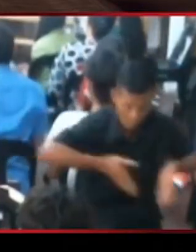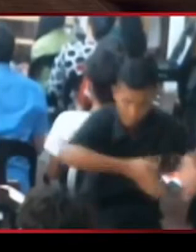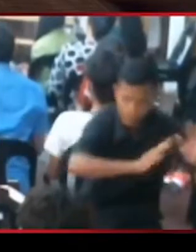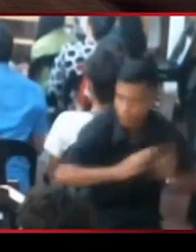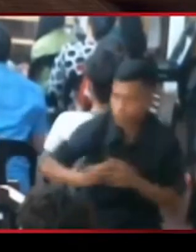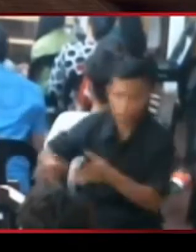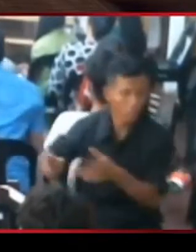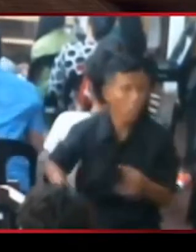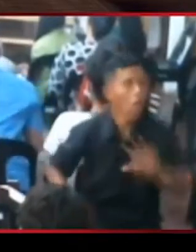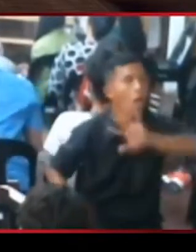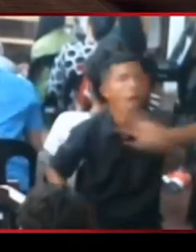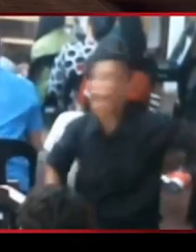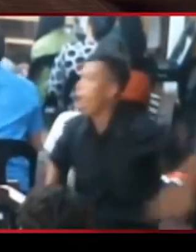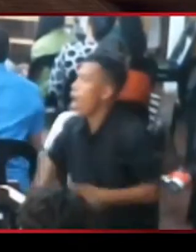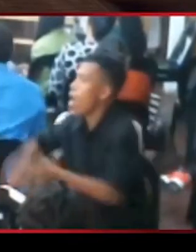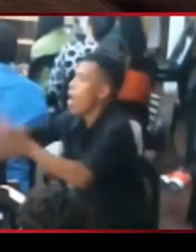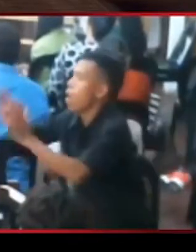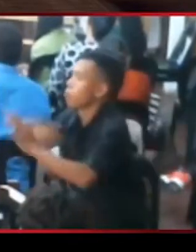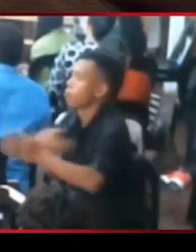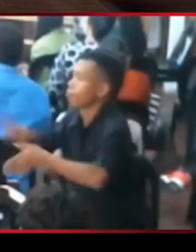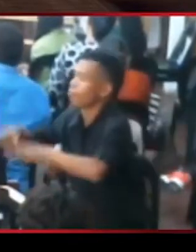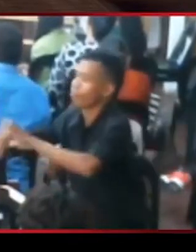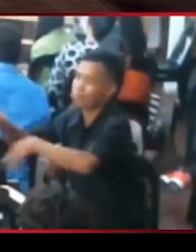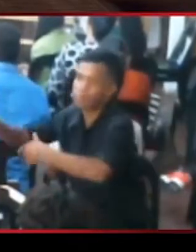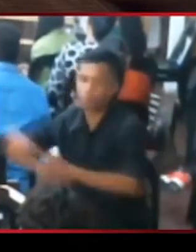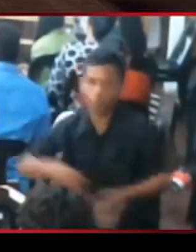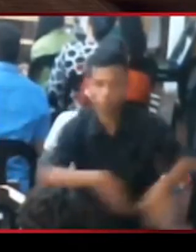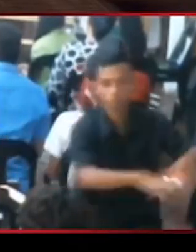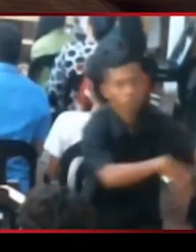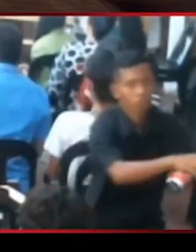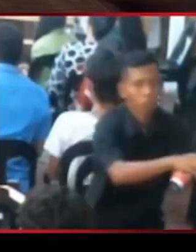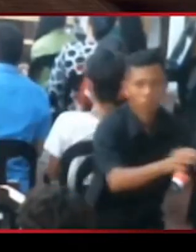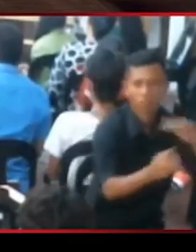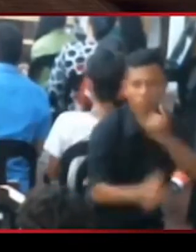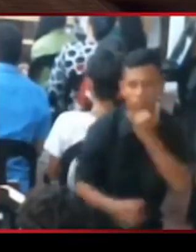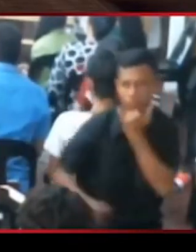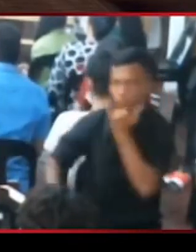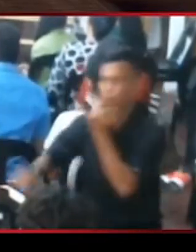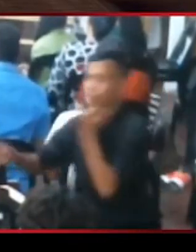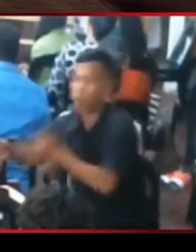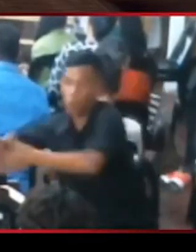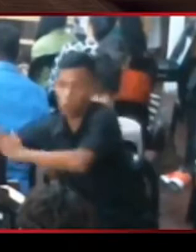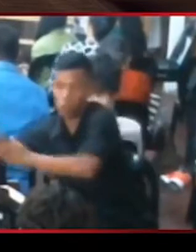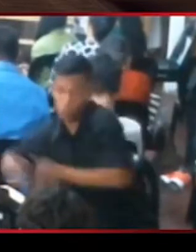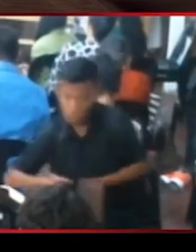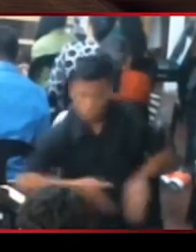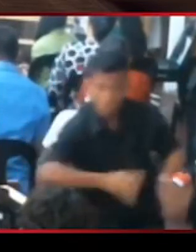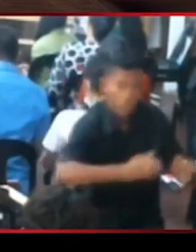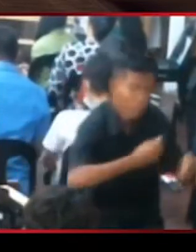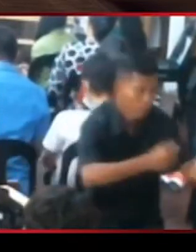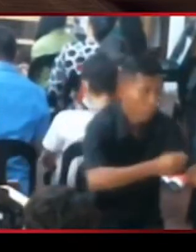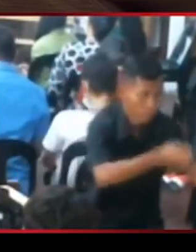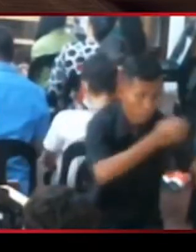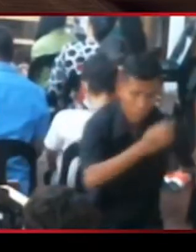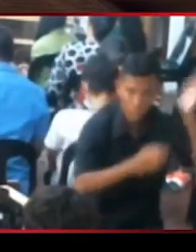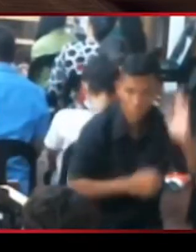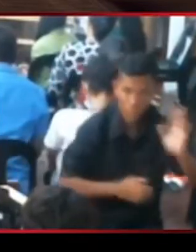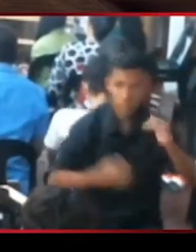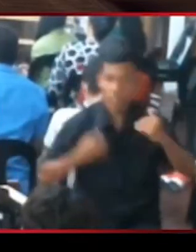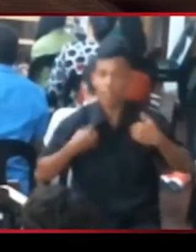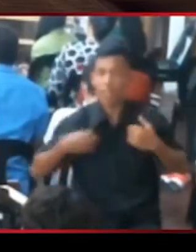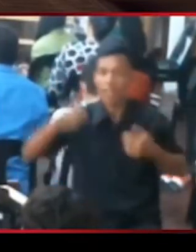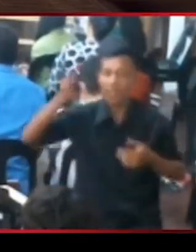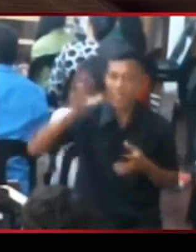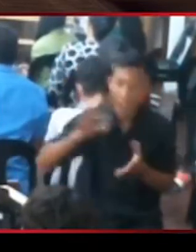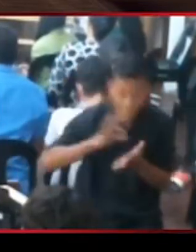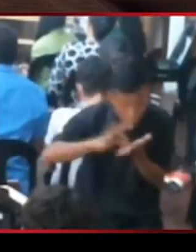I don't always pass the inspection. I fall short every now and then, but I'm so glad that he can